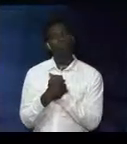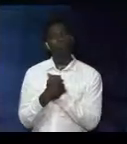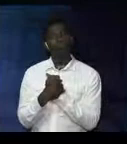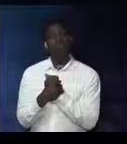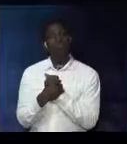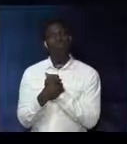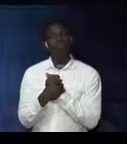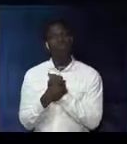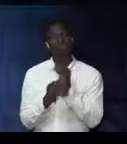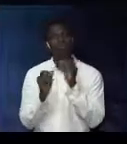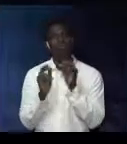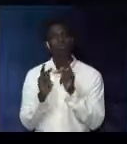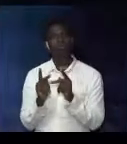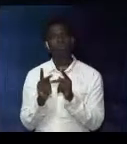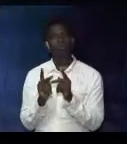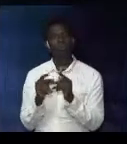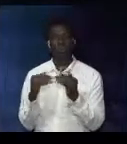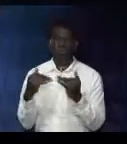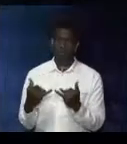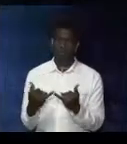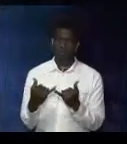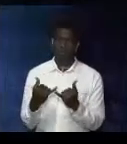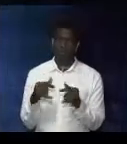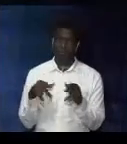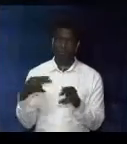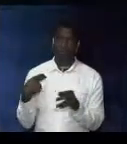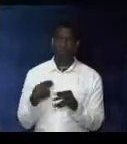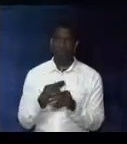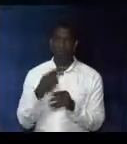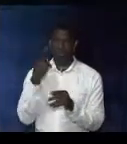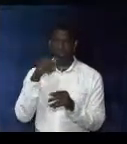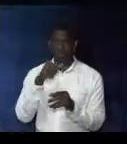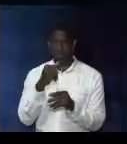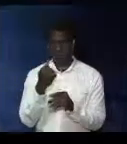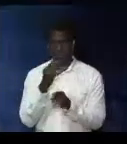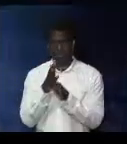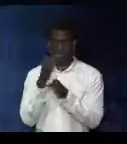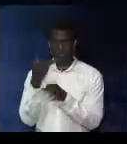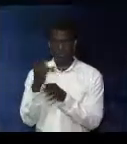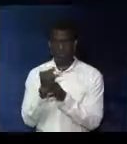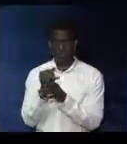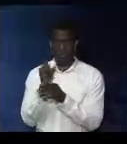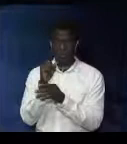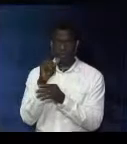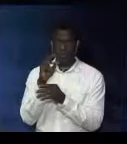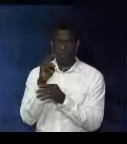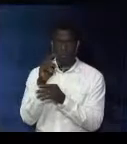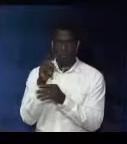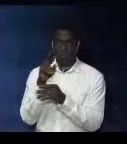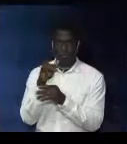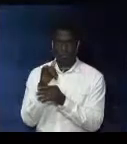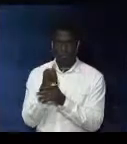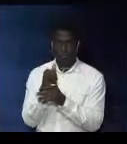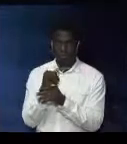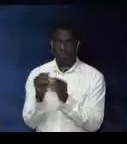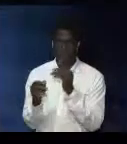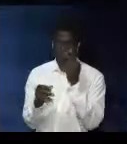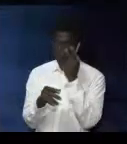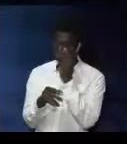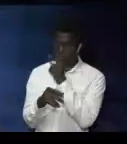Yeah, okay. So now let's find another line of symmetry. I'll fold it along this side.